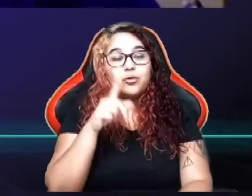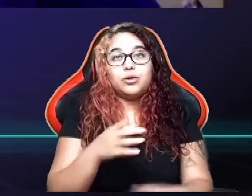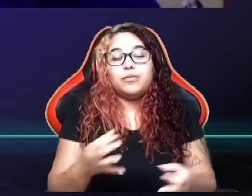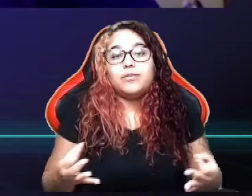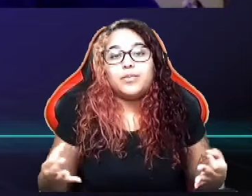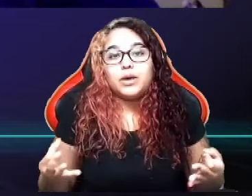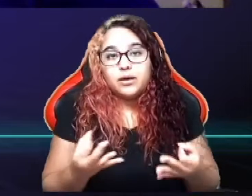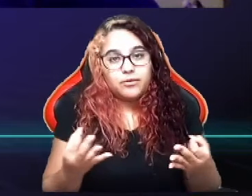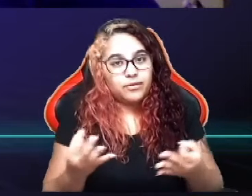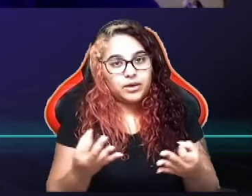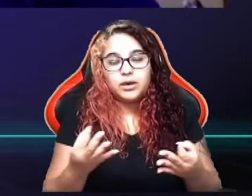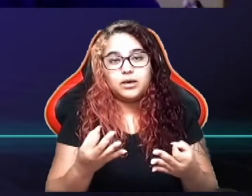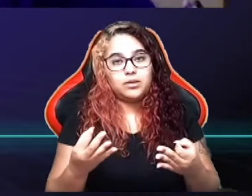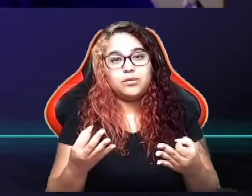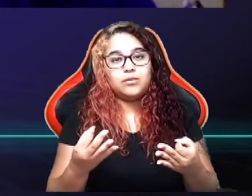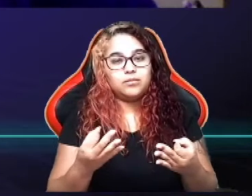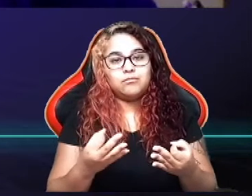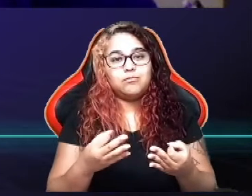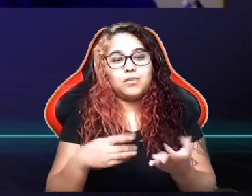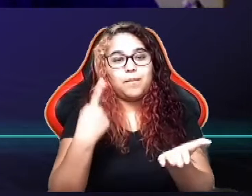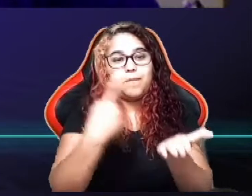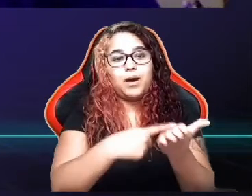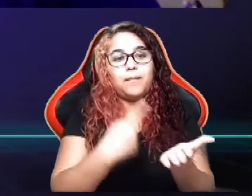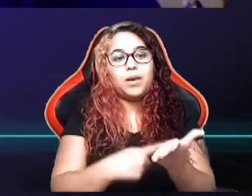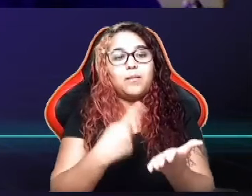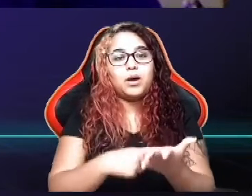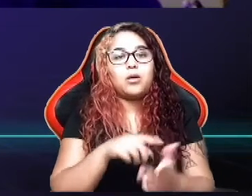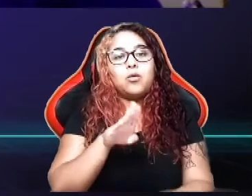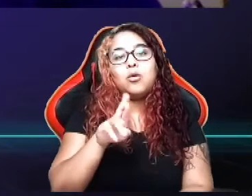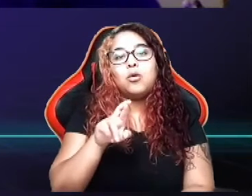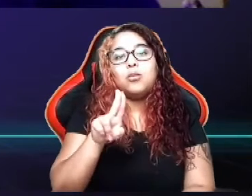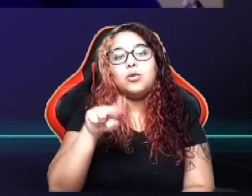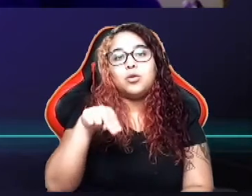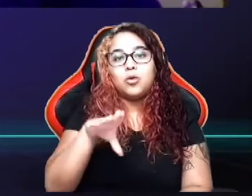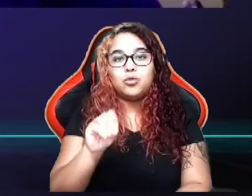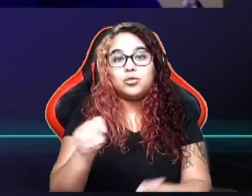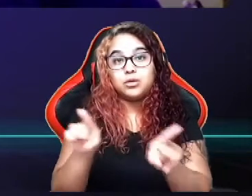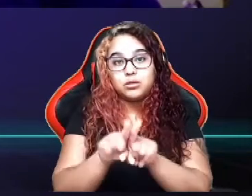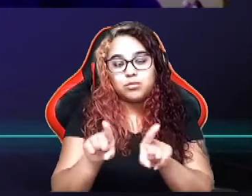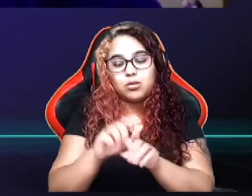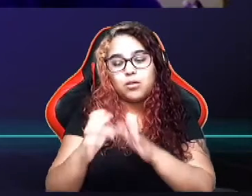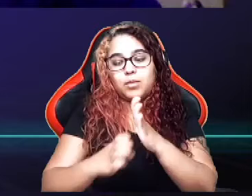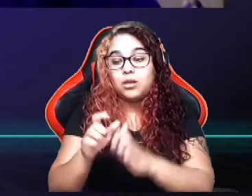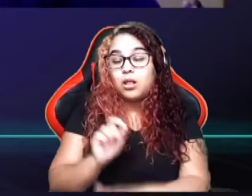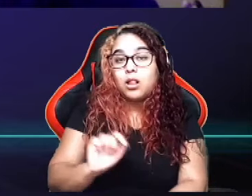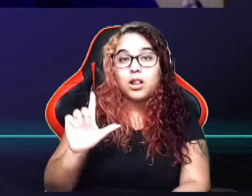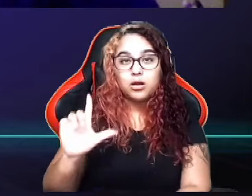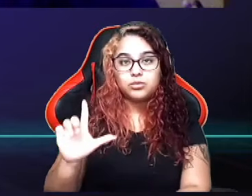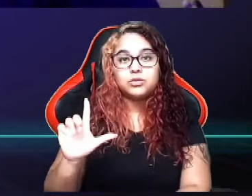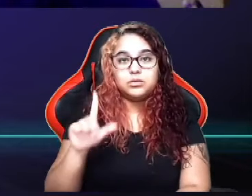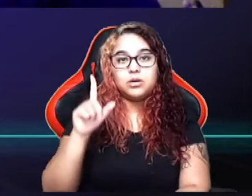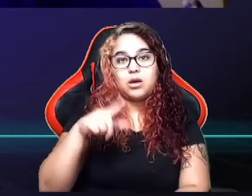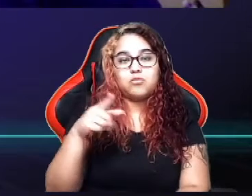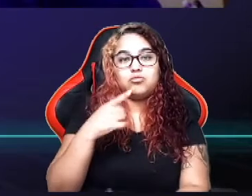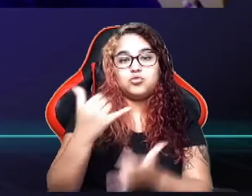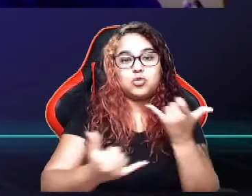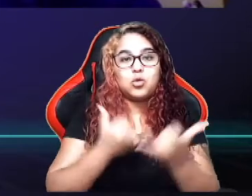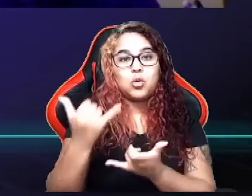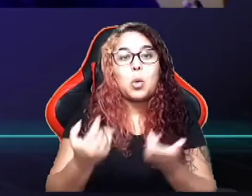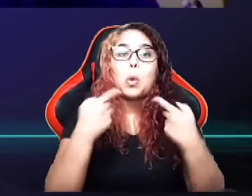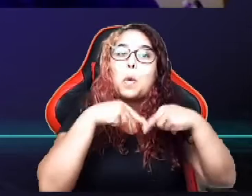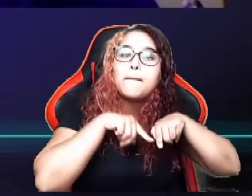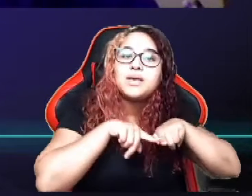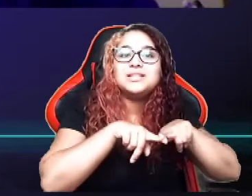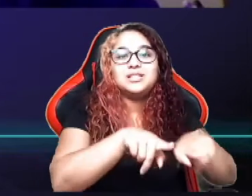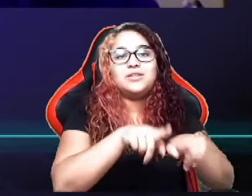our case, it really fit like a glove to have this partnership with Loud and Monomyto. We have a